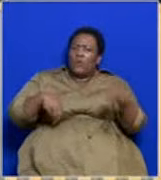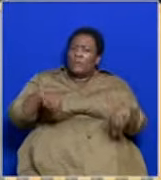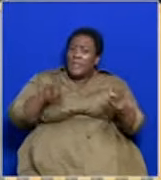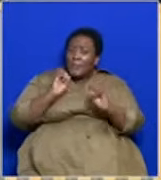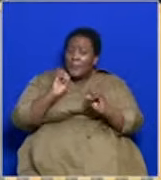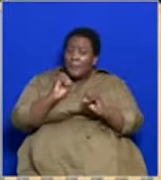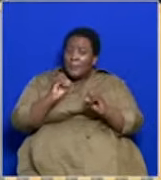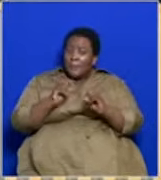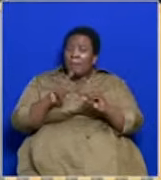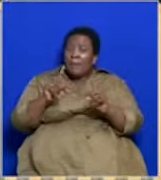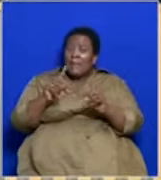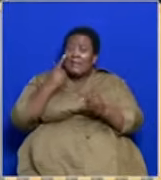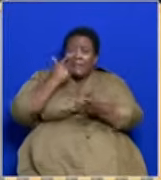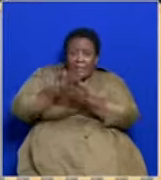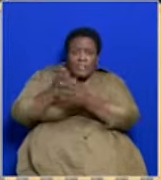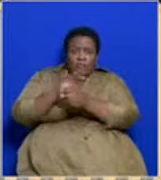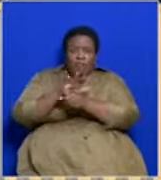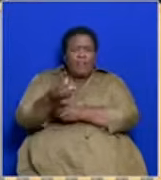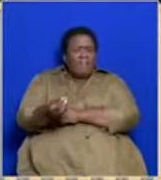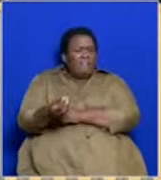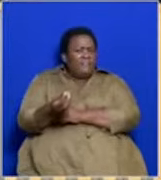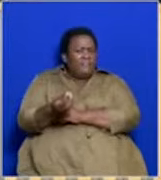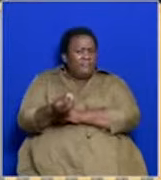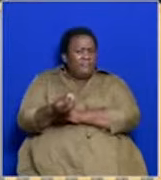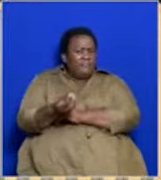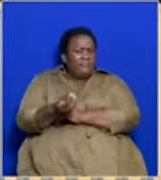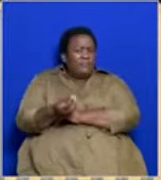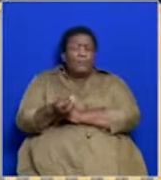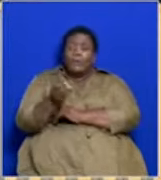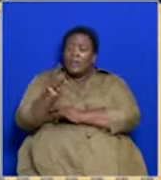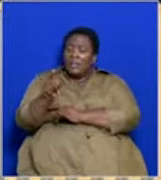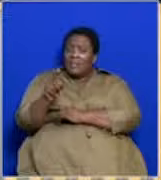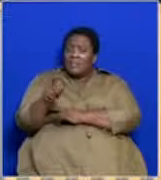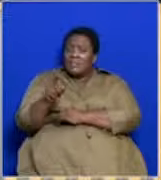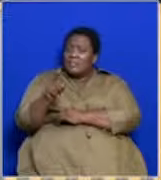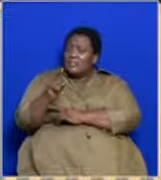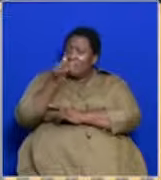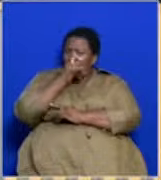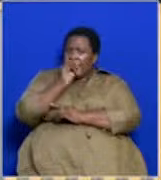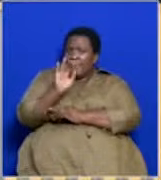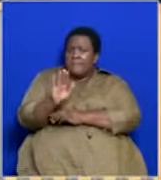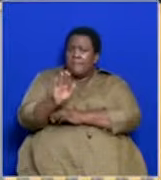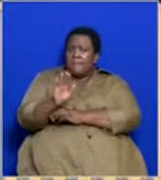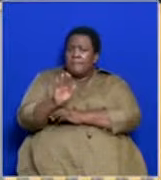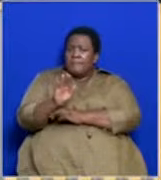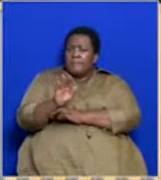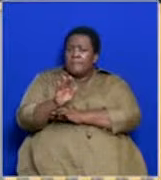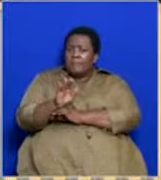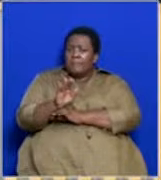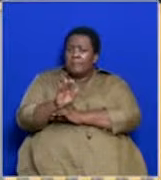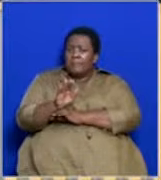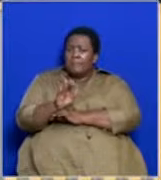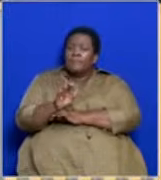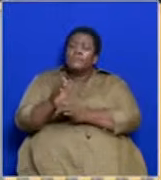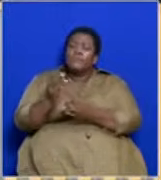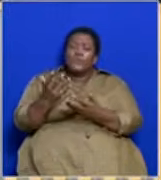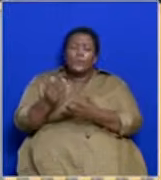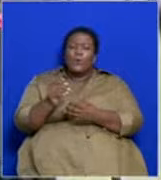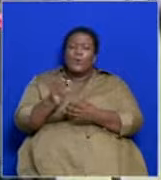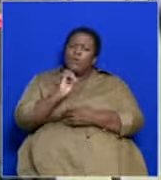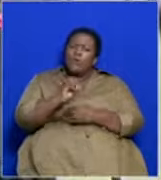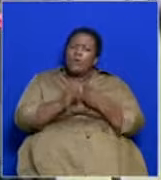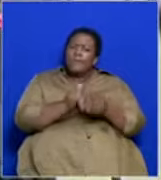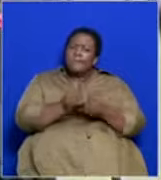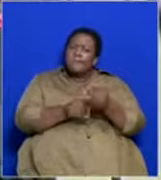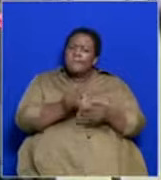evidence of that constitutes a criminal offense, right? Is there a process where you engage? And I want to